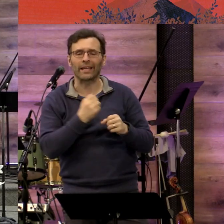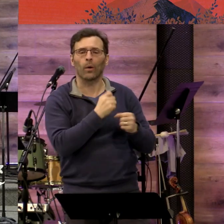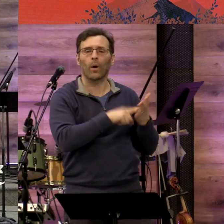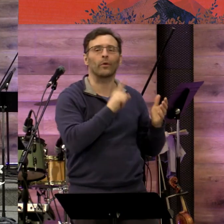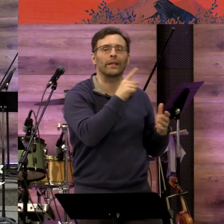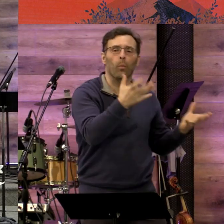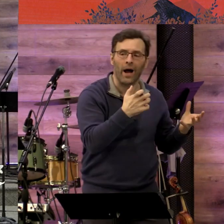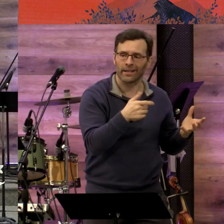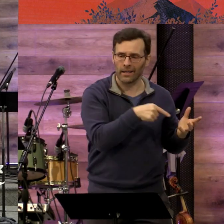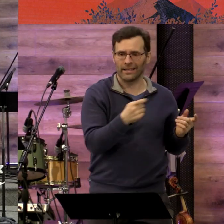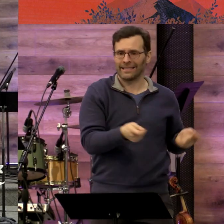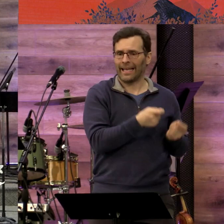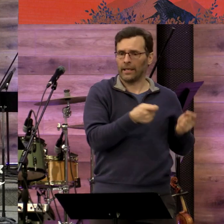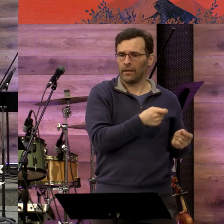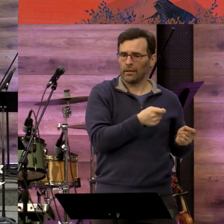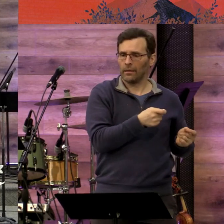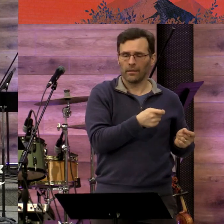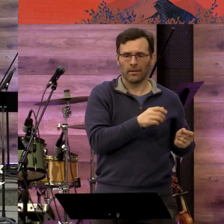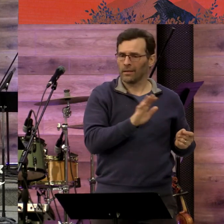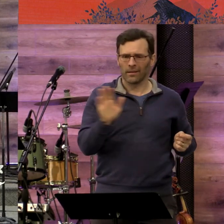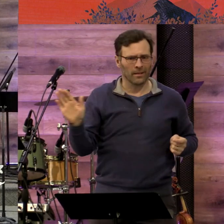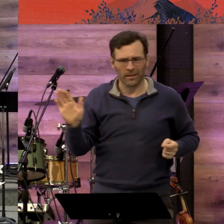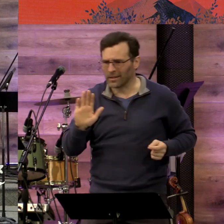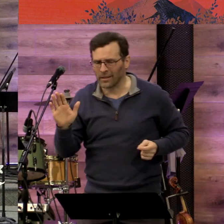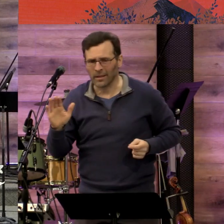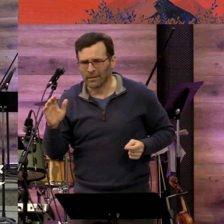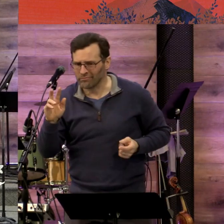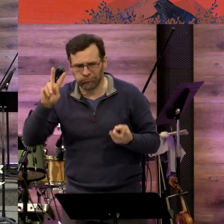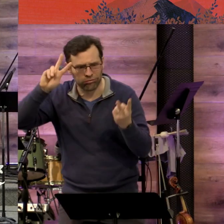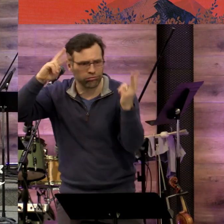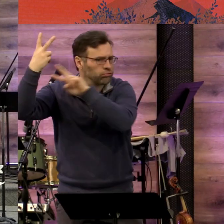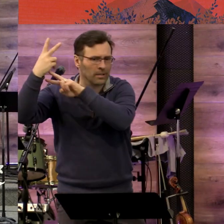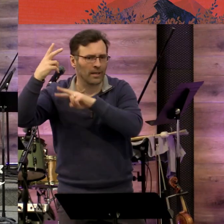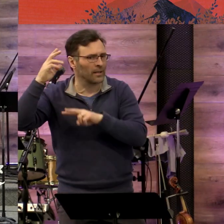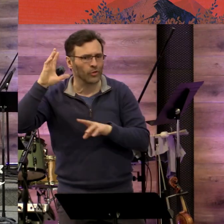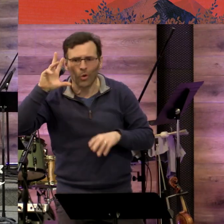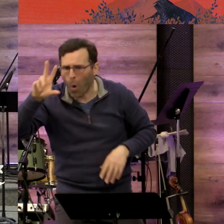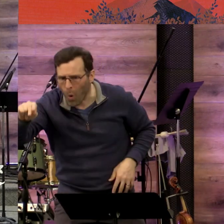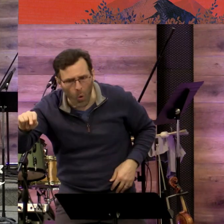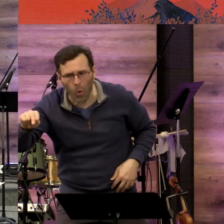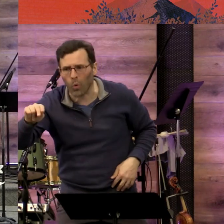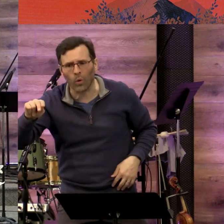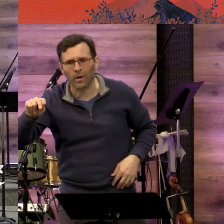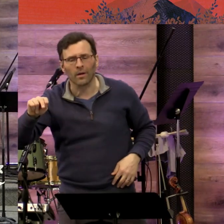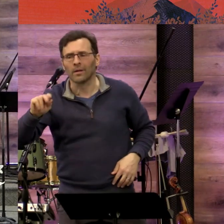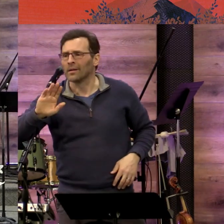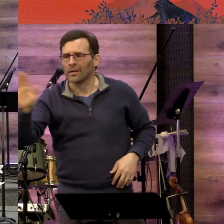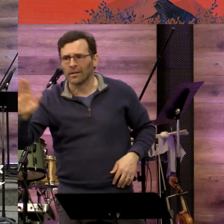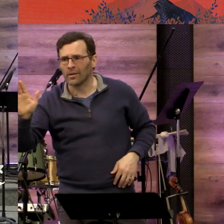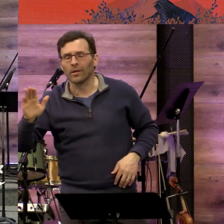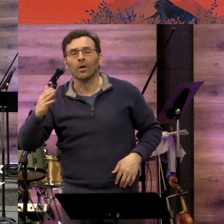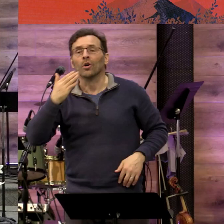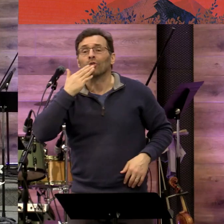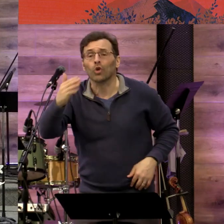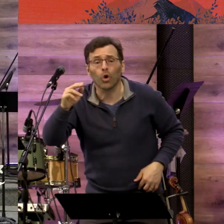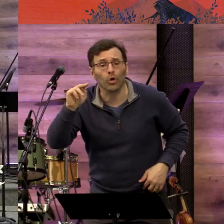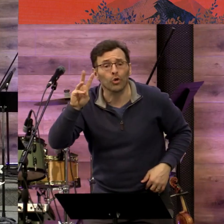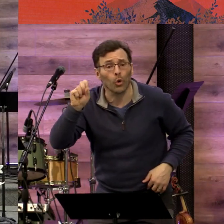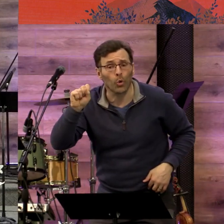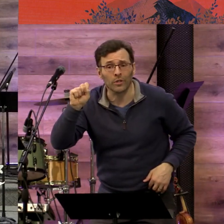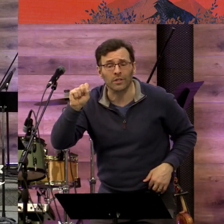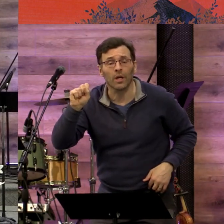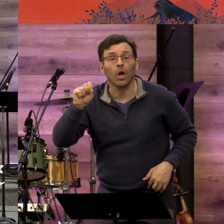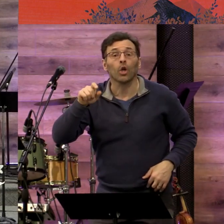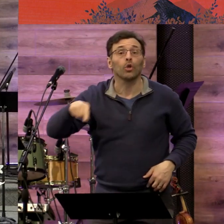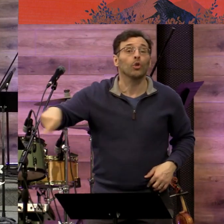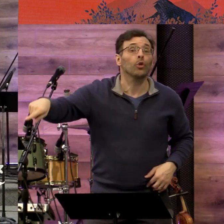is our sin. What a misunderstanding. Guys, the good news of the gospel